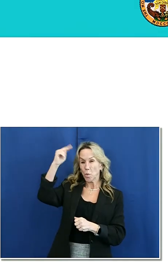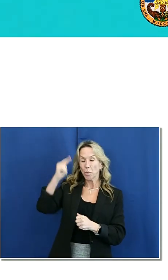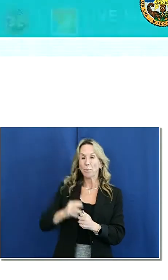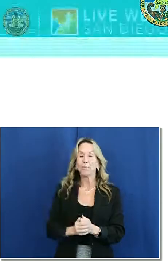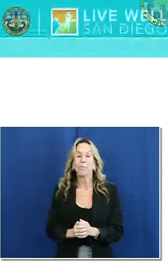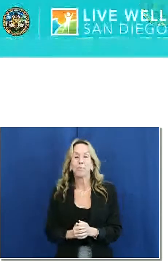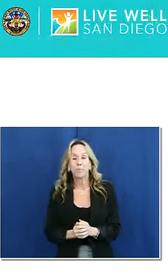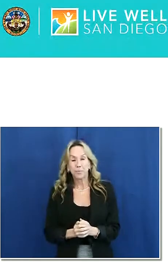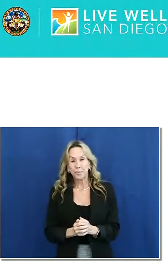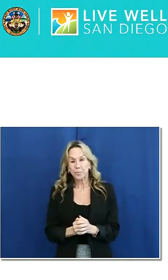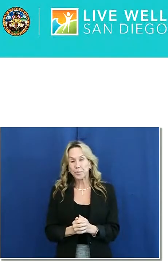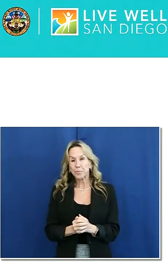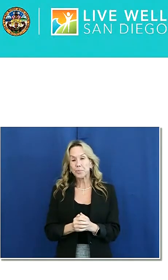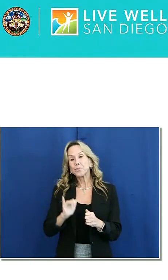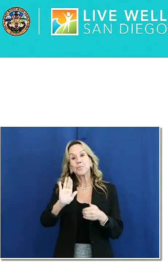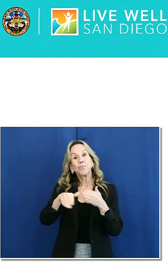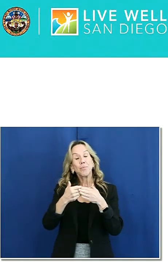slide,